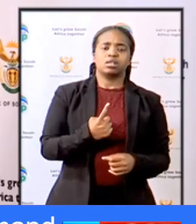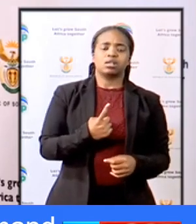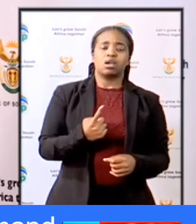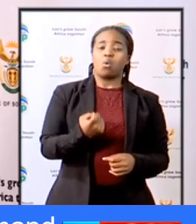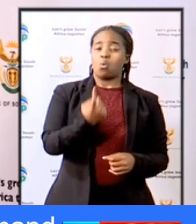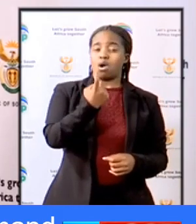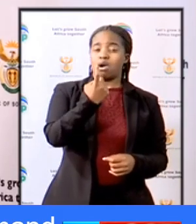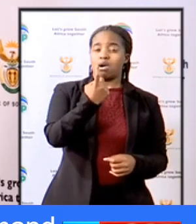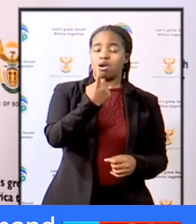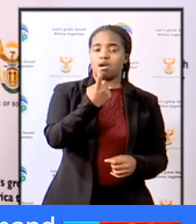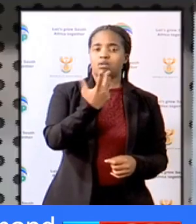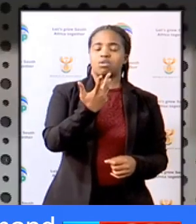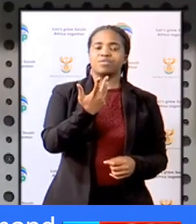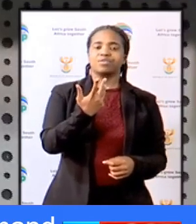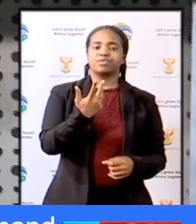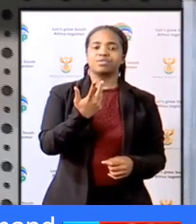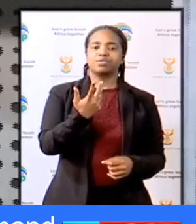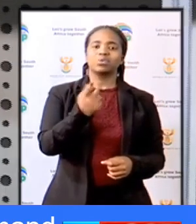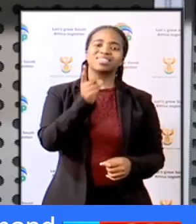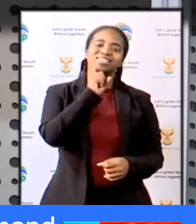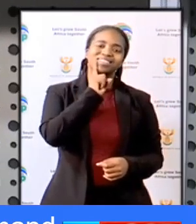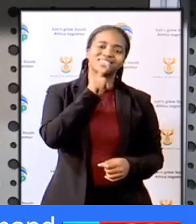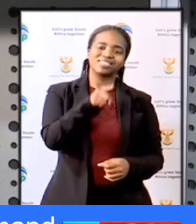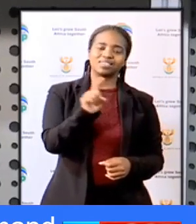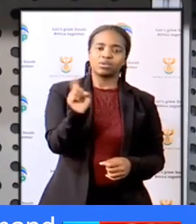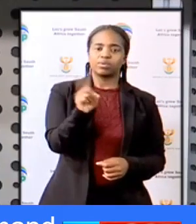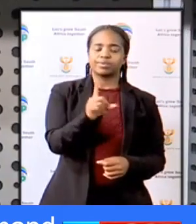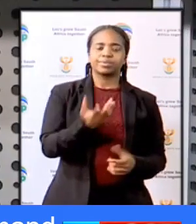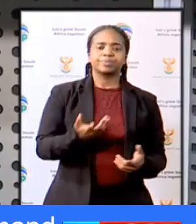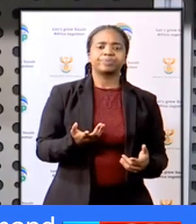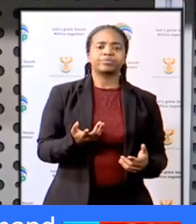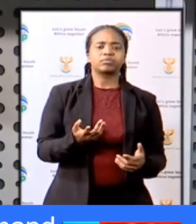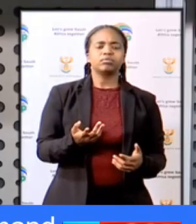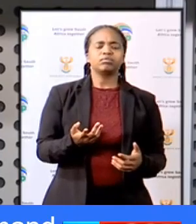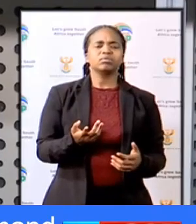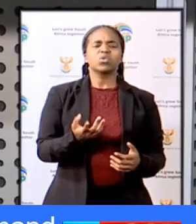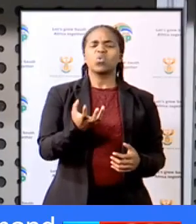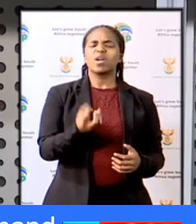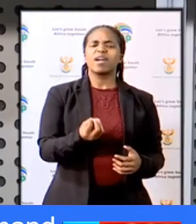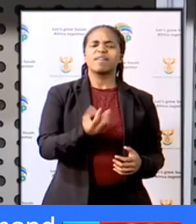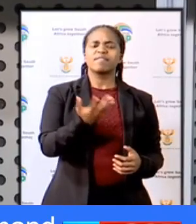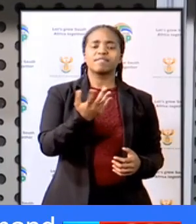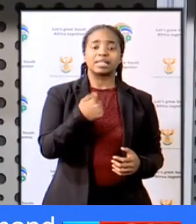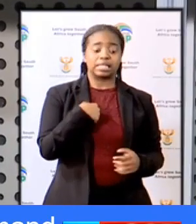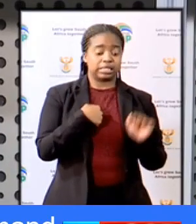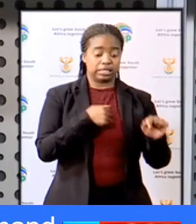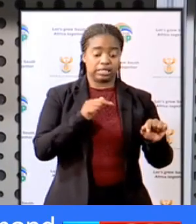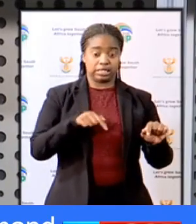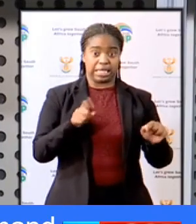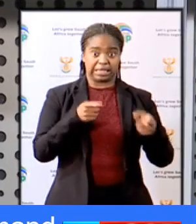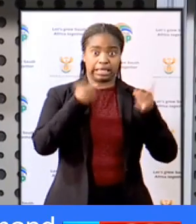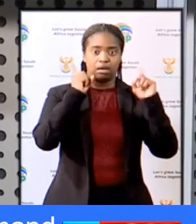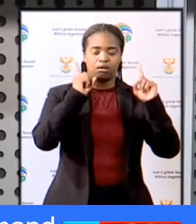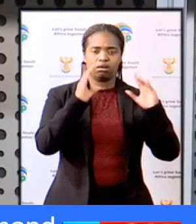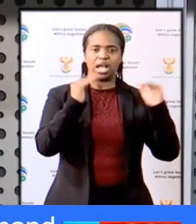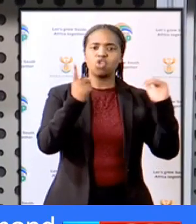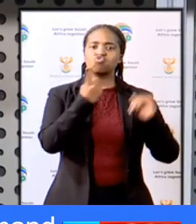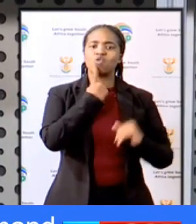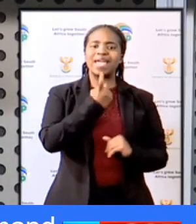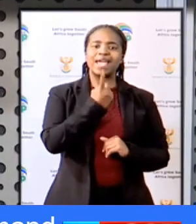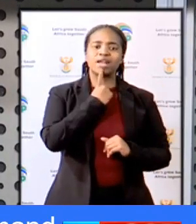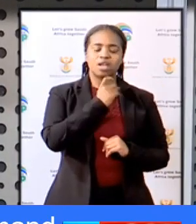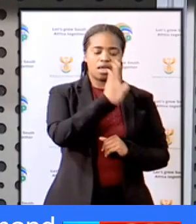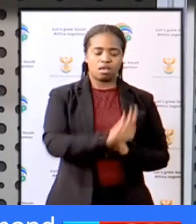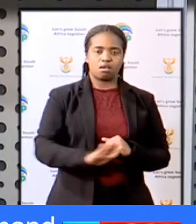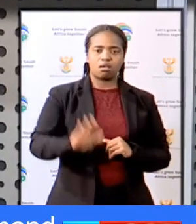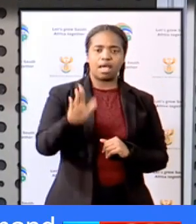one of the key considerations we're looking at is the fact that there are these hotspots which are already red, and the Minister